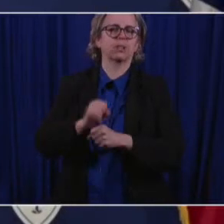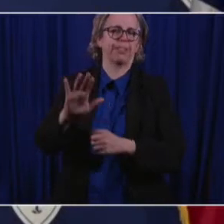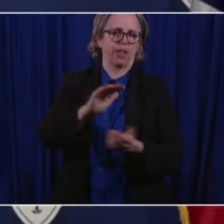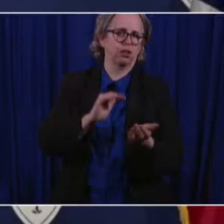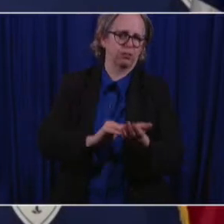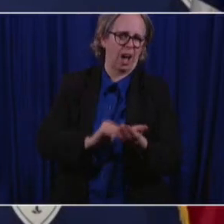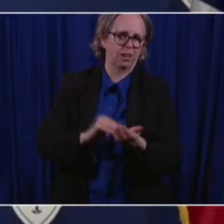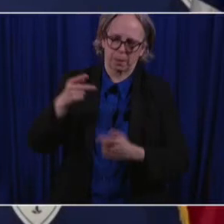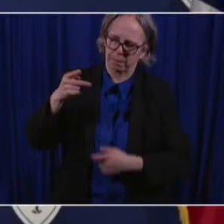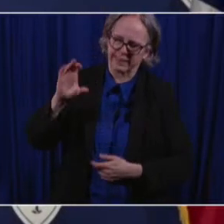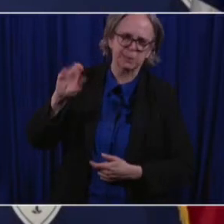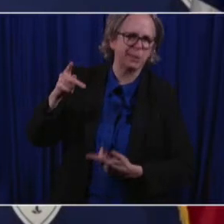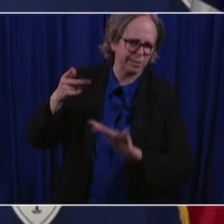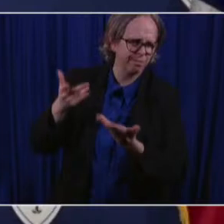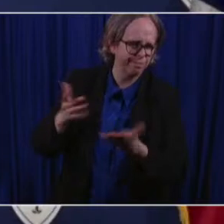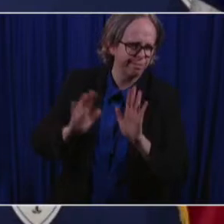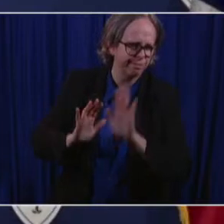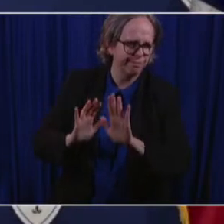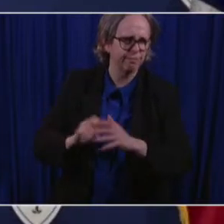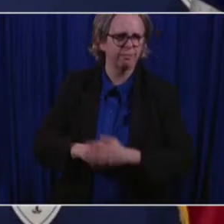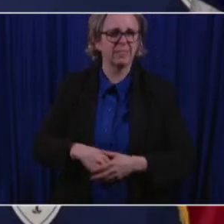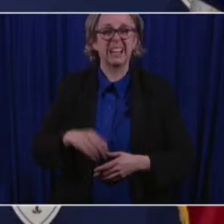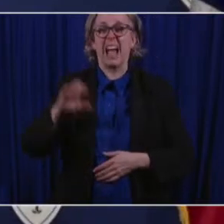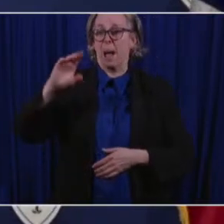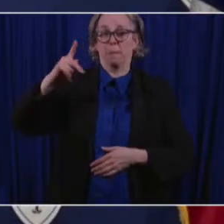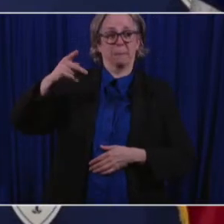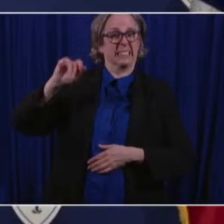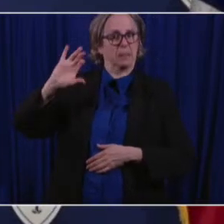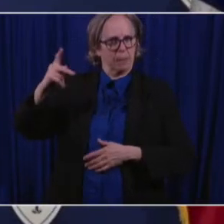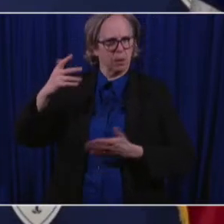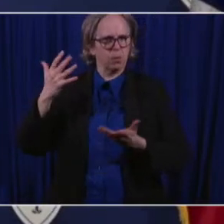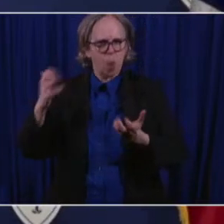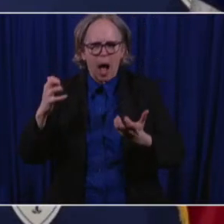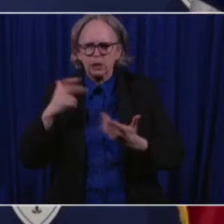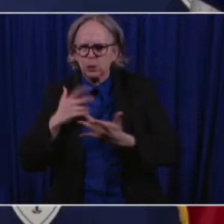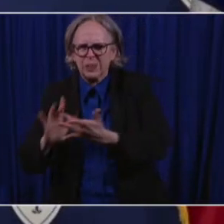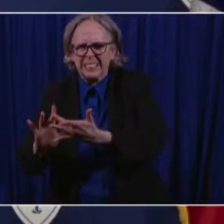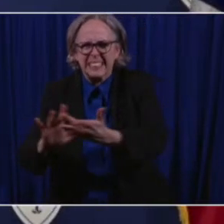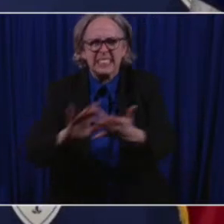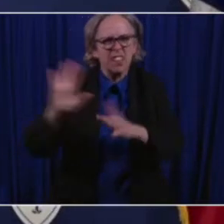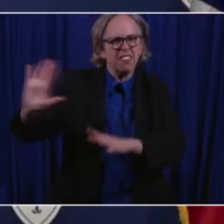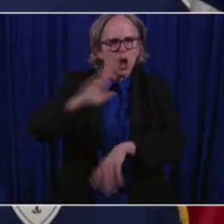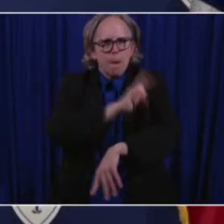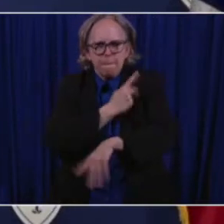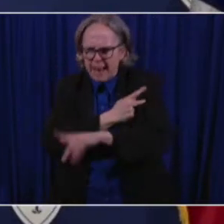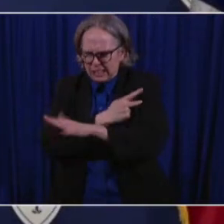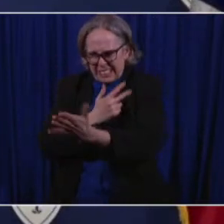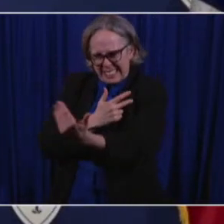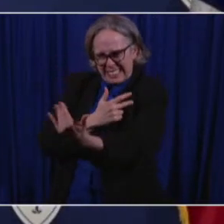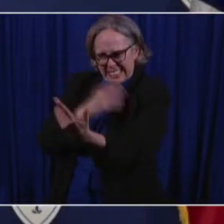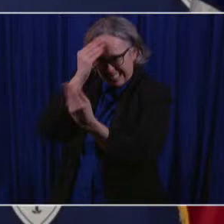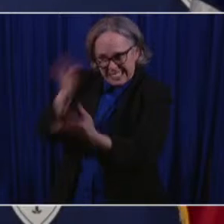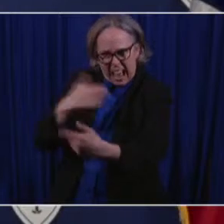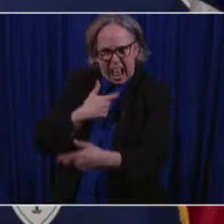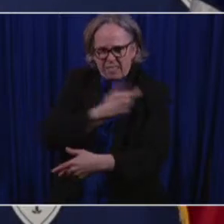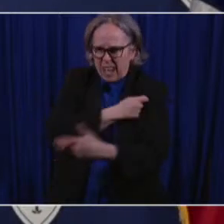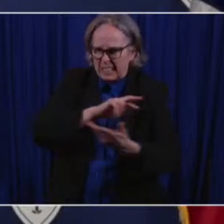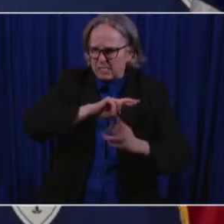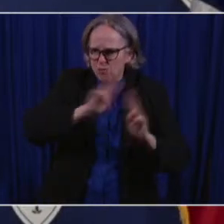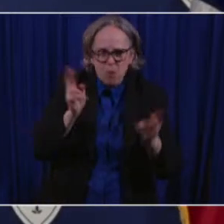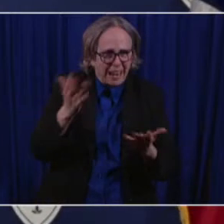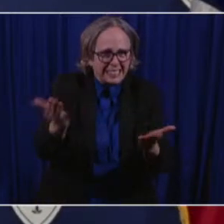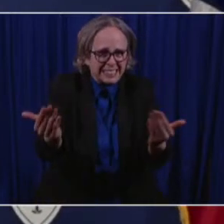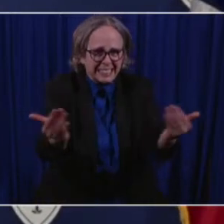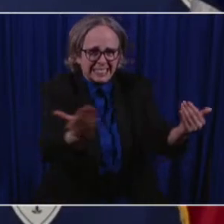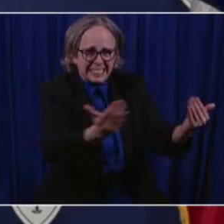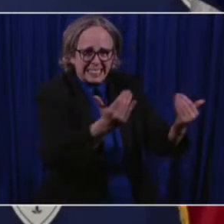know, may only trust that primary care physician. But when that primary care physician reaches out to them, they may be